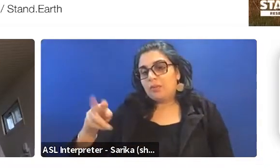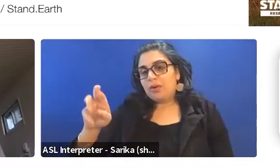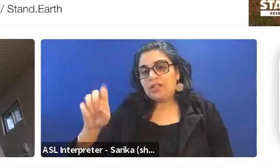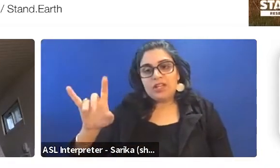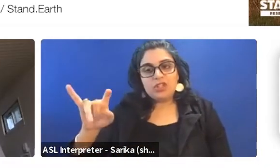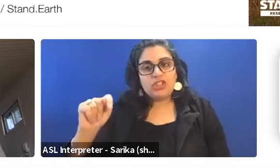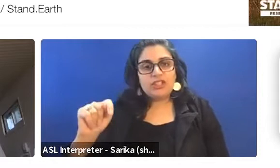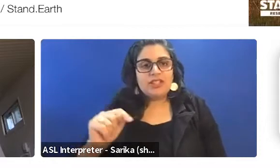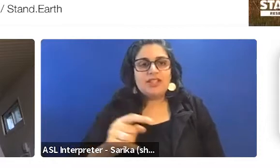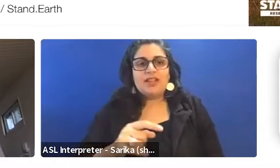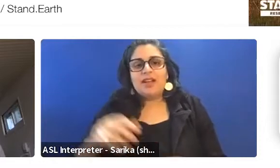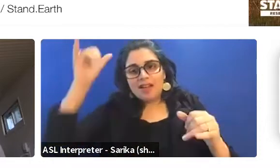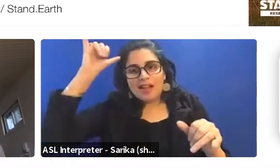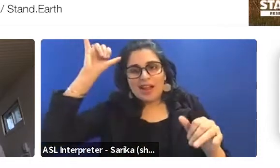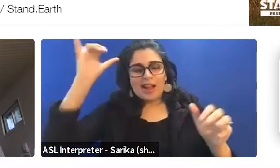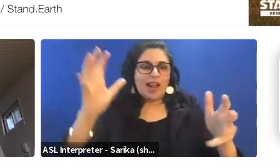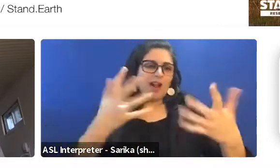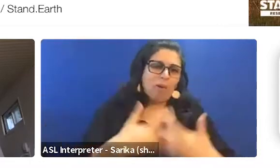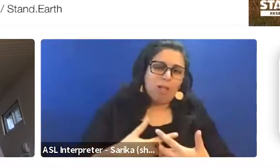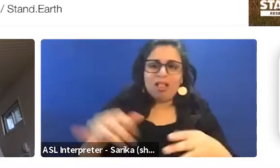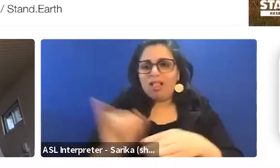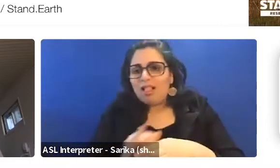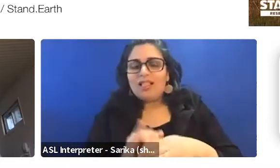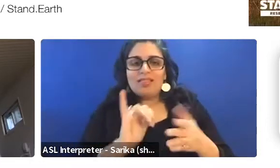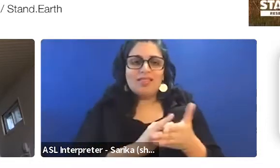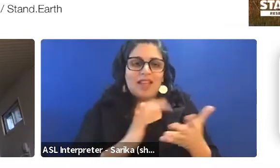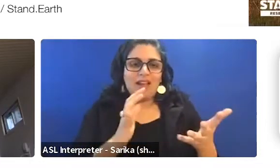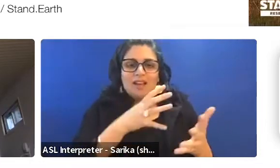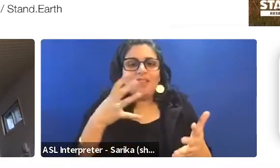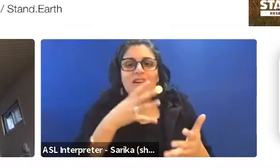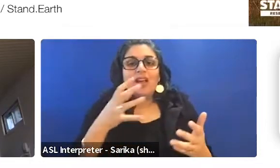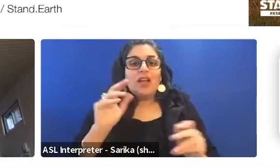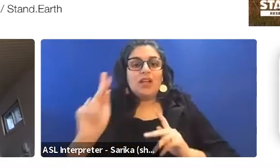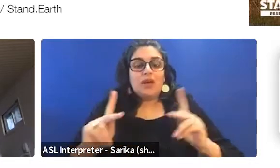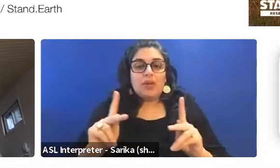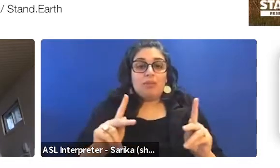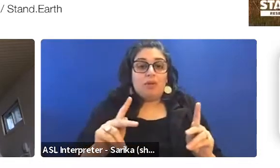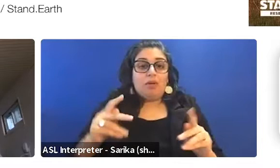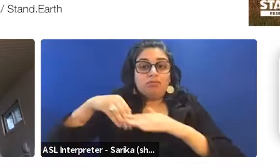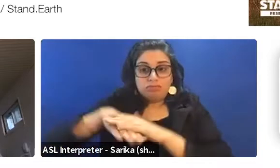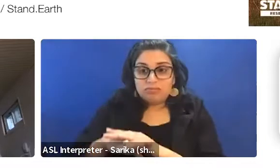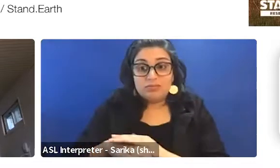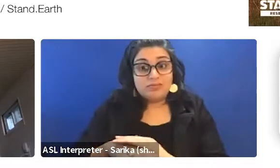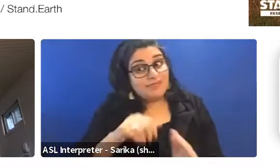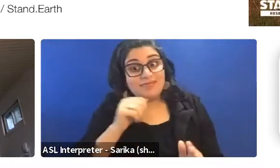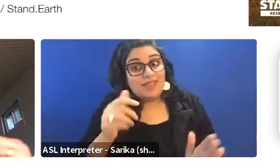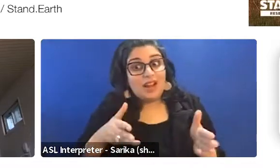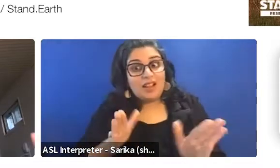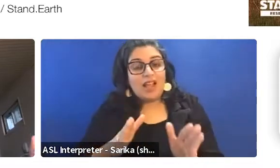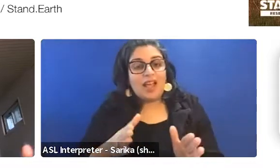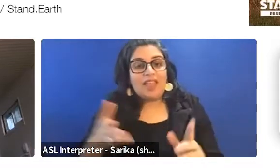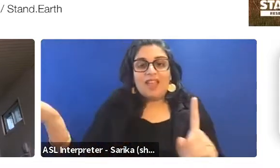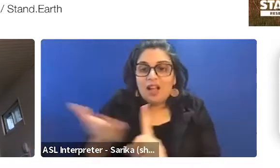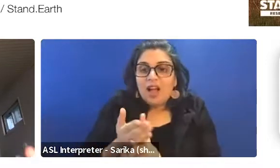the Amazon. Basically, the cycle of deforestation happens like this. People come in illegally and cut down the wood. So the most